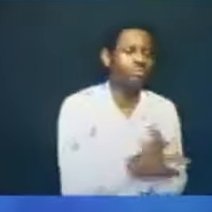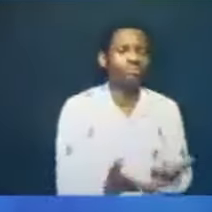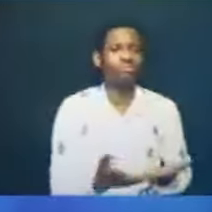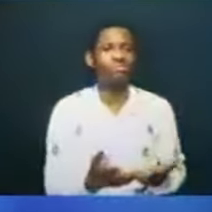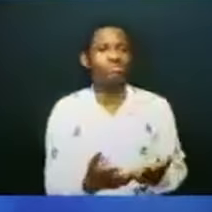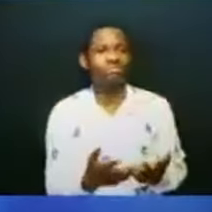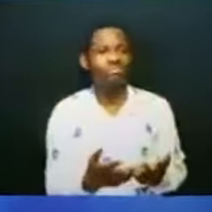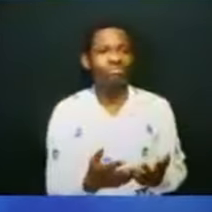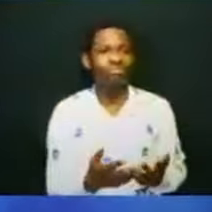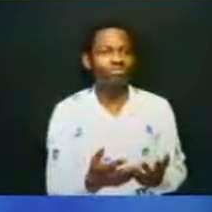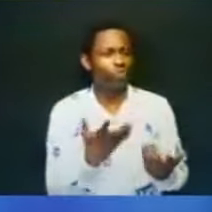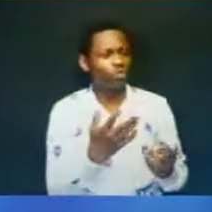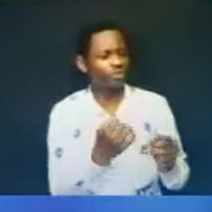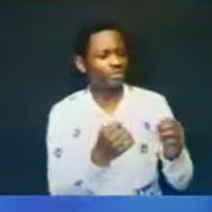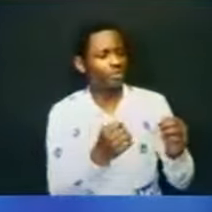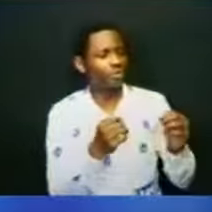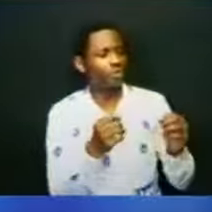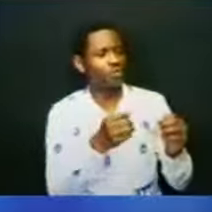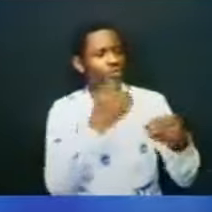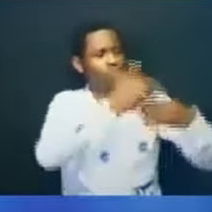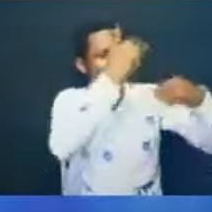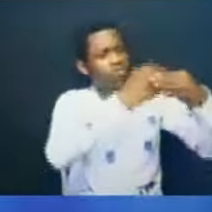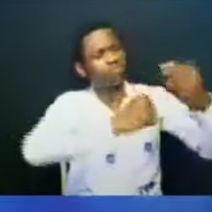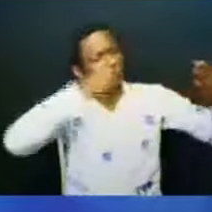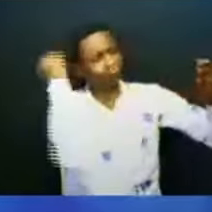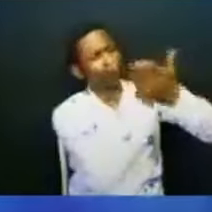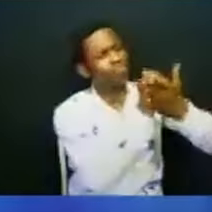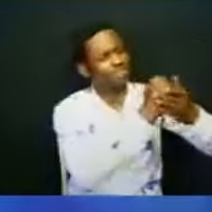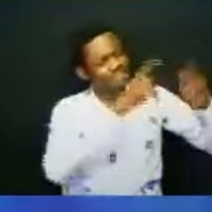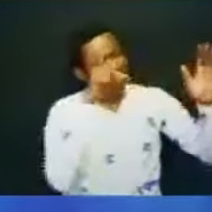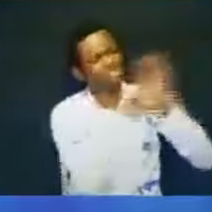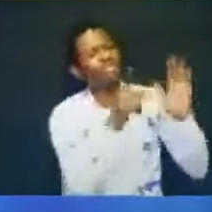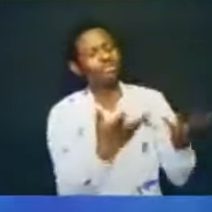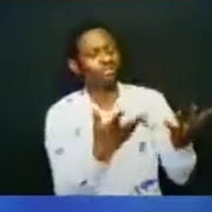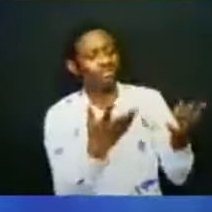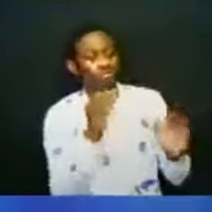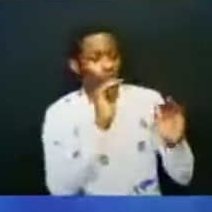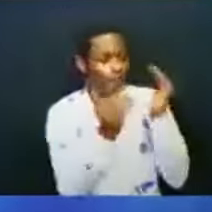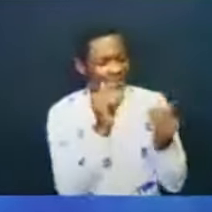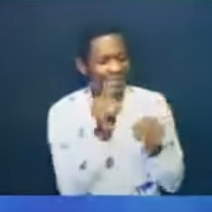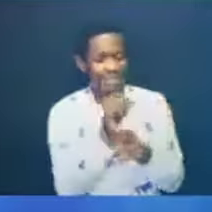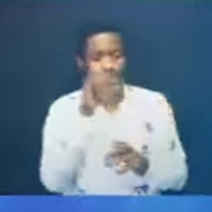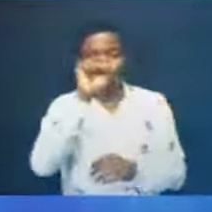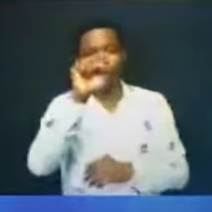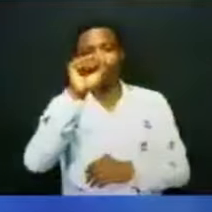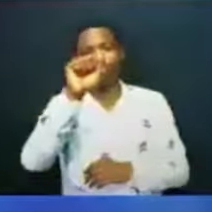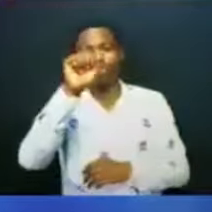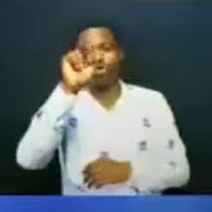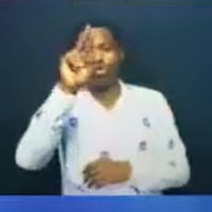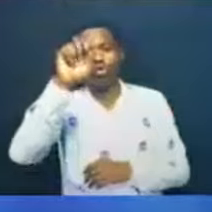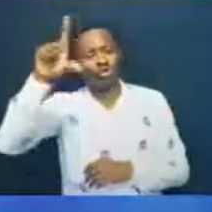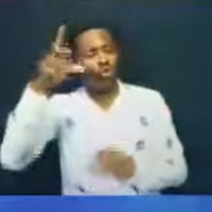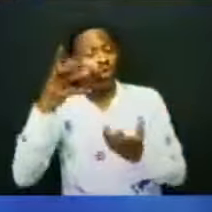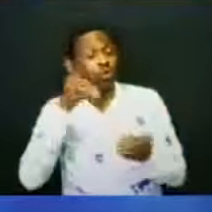They want to pin you to the wall. So that, see, like Saul wanted to do to David. They just want to pin you to the wall and